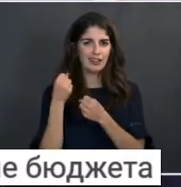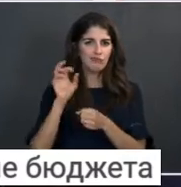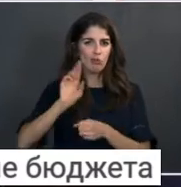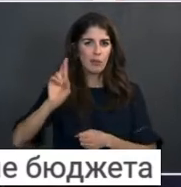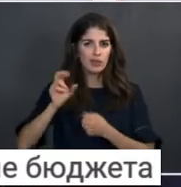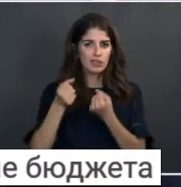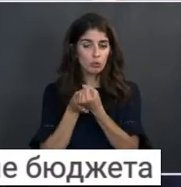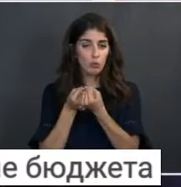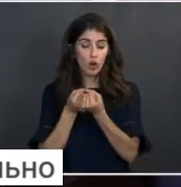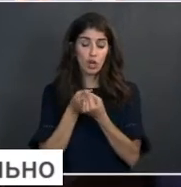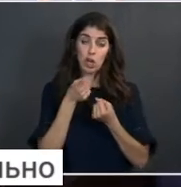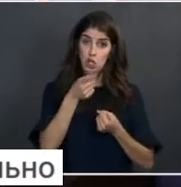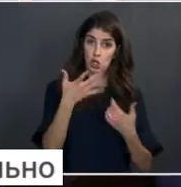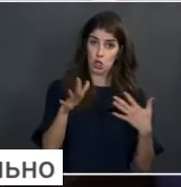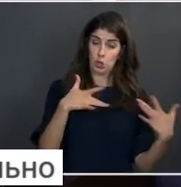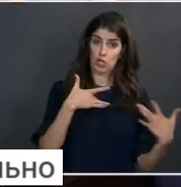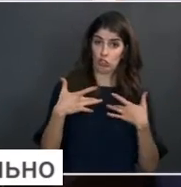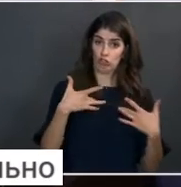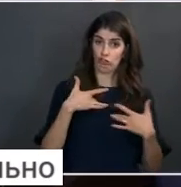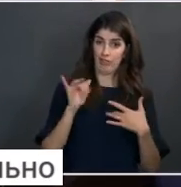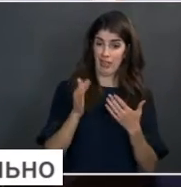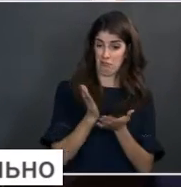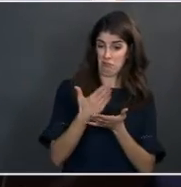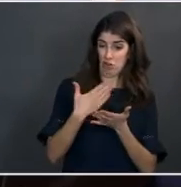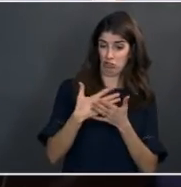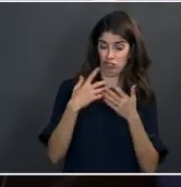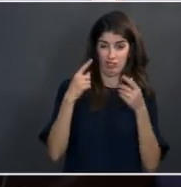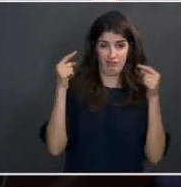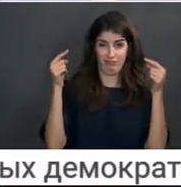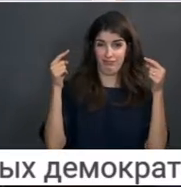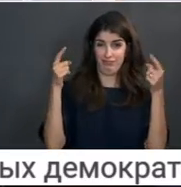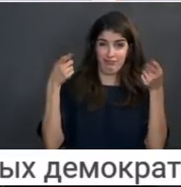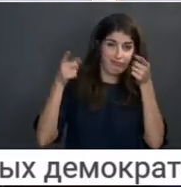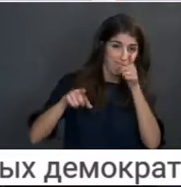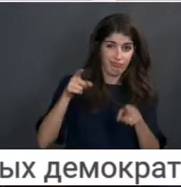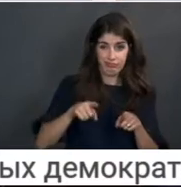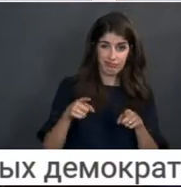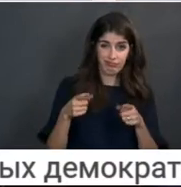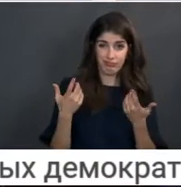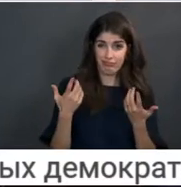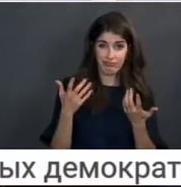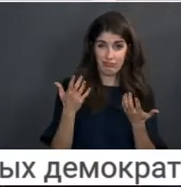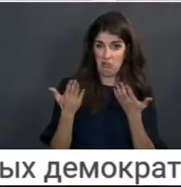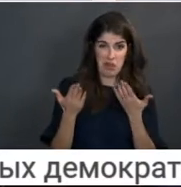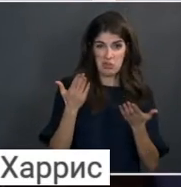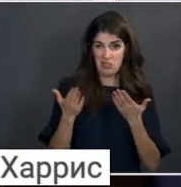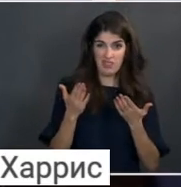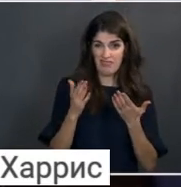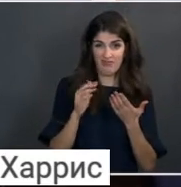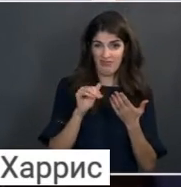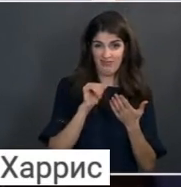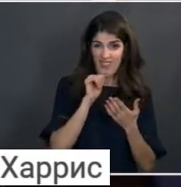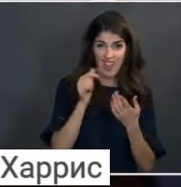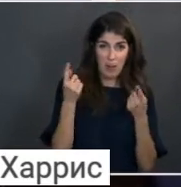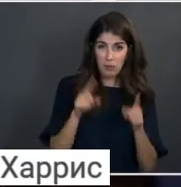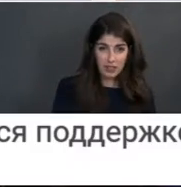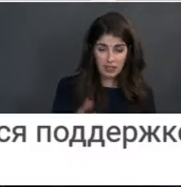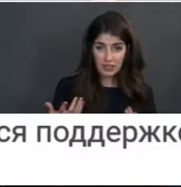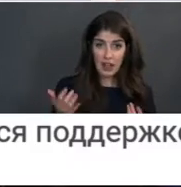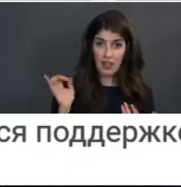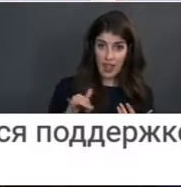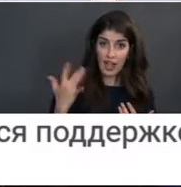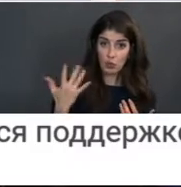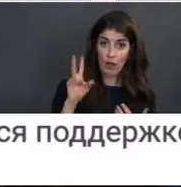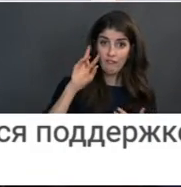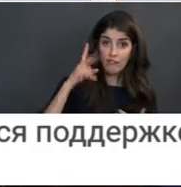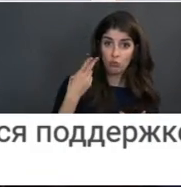budget reconciliation even, may not be realistic, or that you may lose some Democrats? Is that why Vice President Harris was